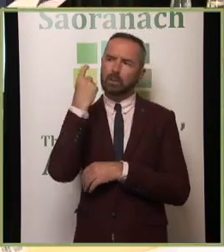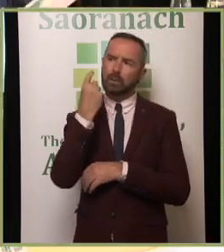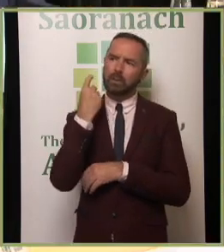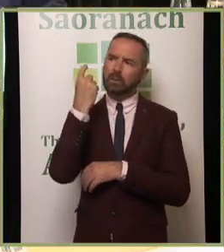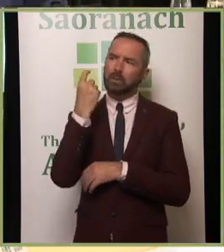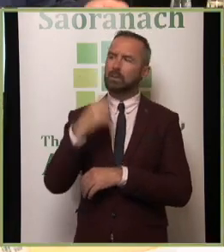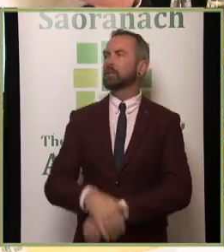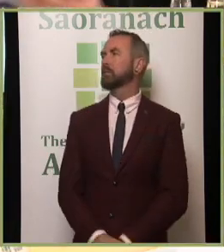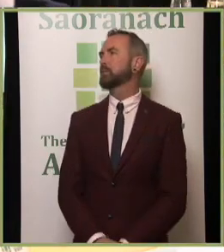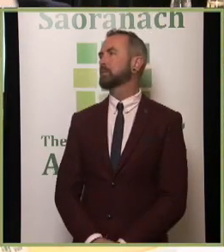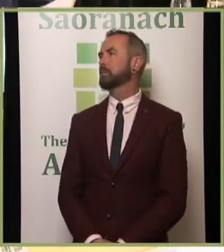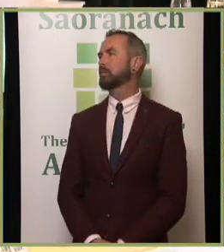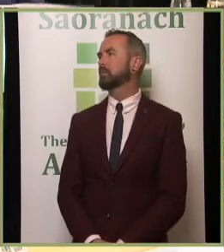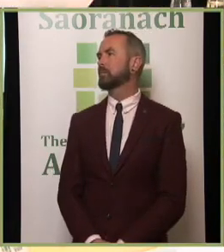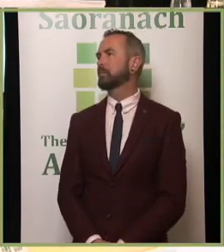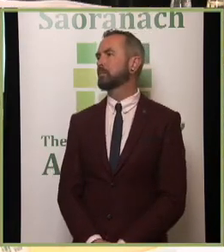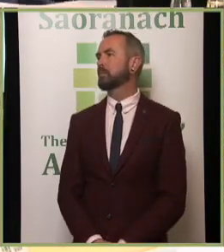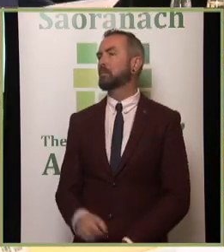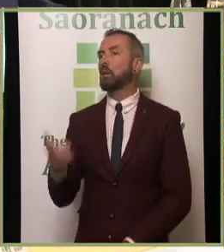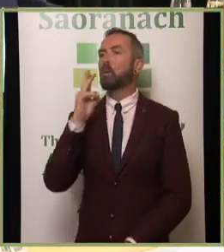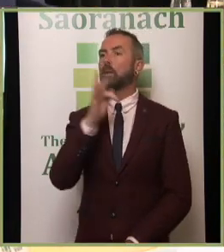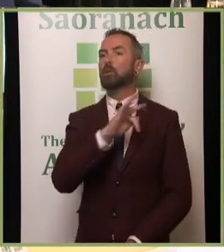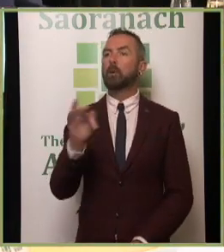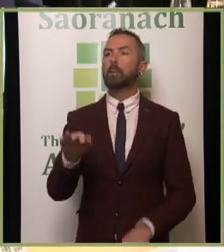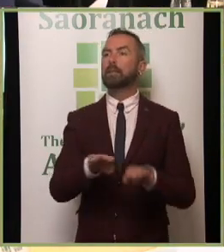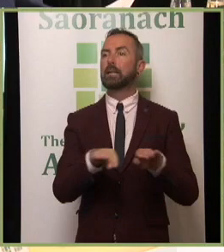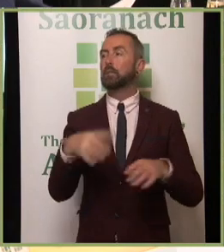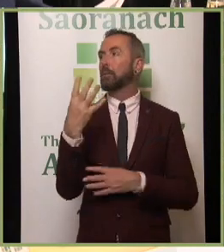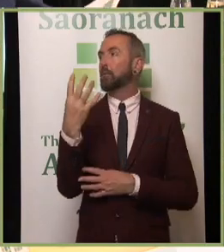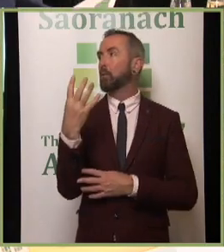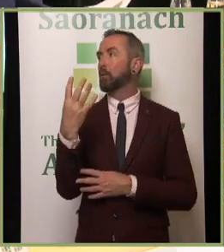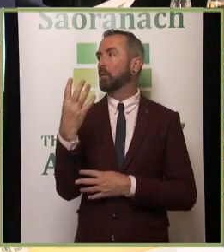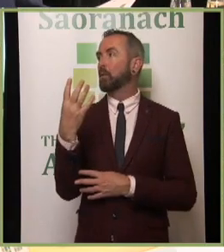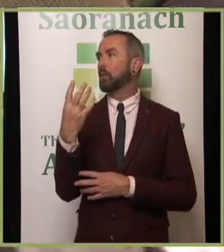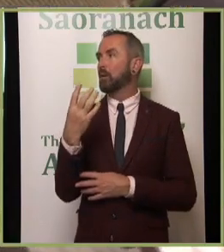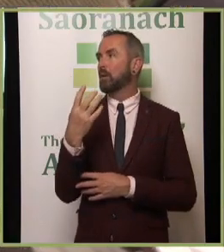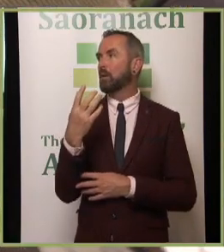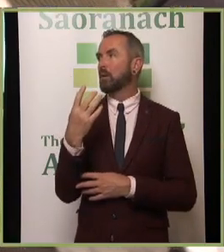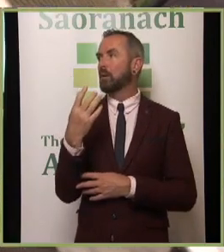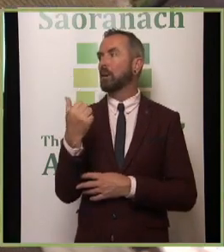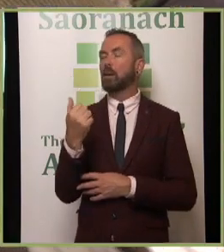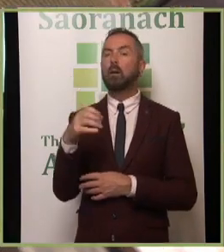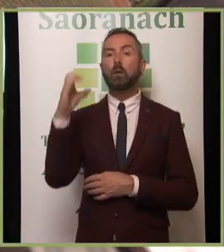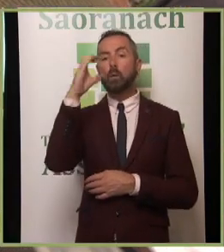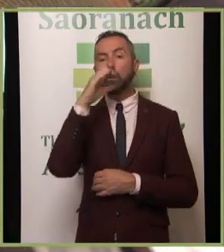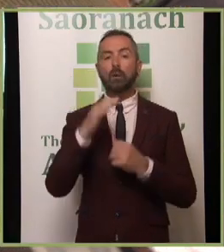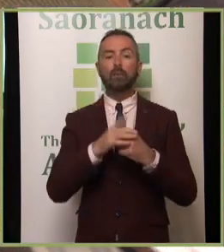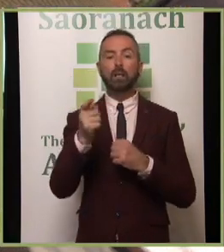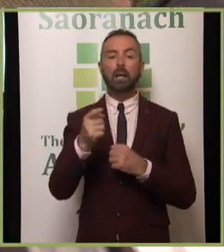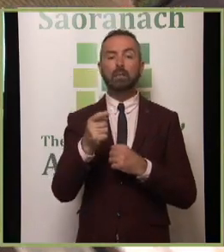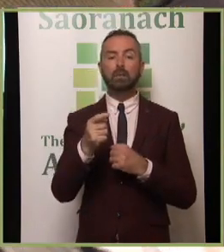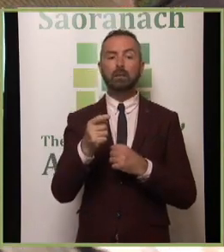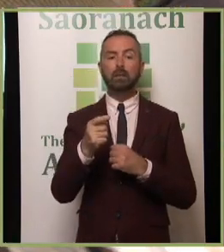So that was the wording from table 4, Jenny? And ourselves, we were looking for it to be strategic asset. Where is